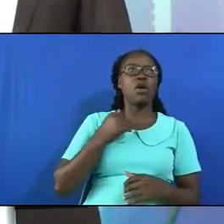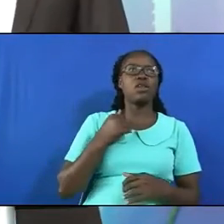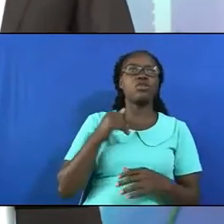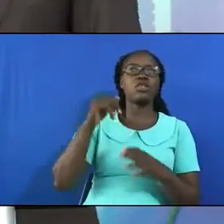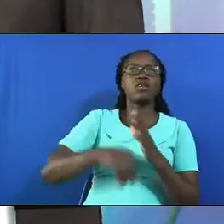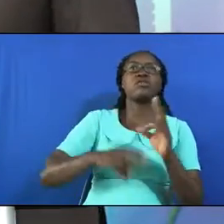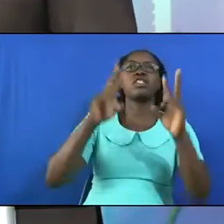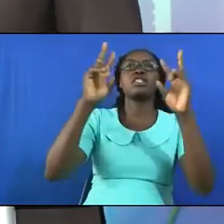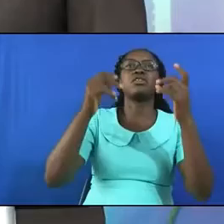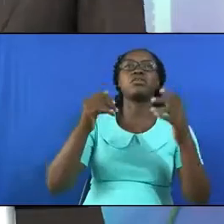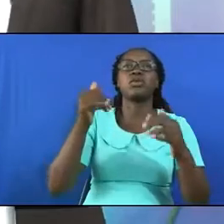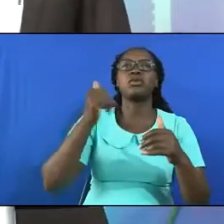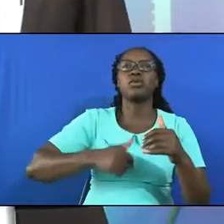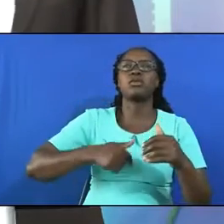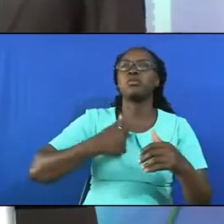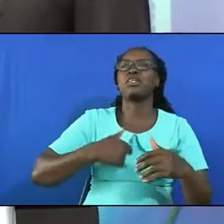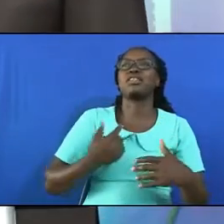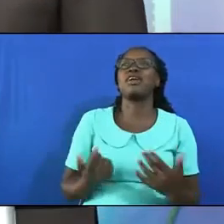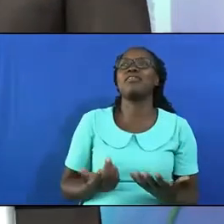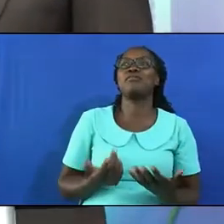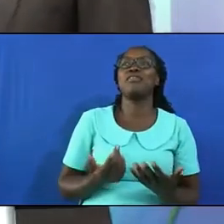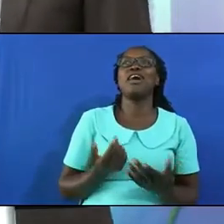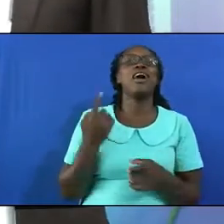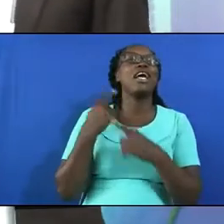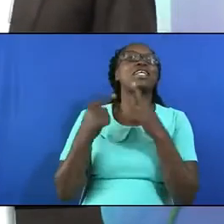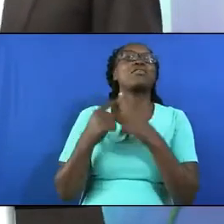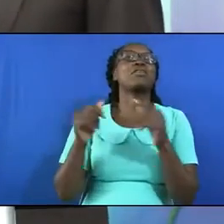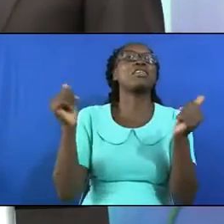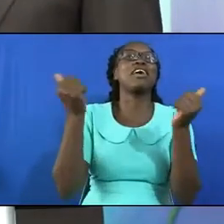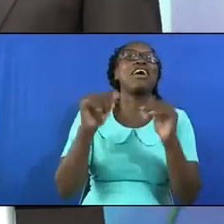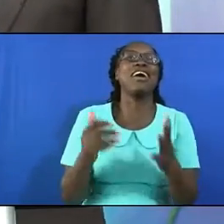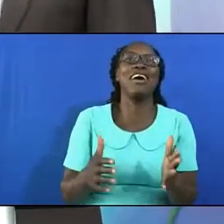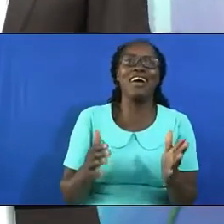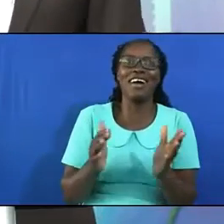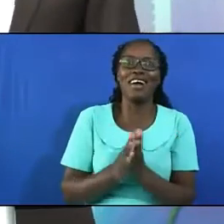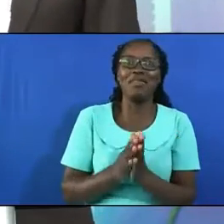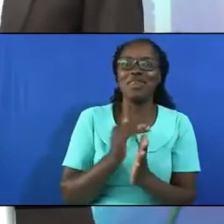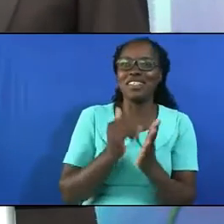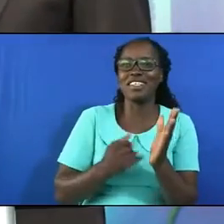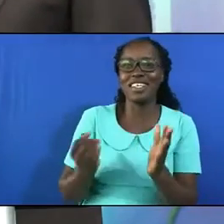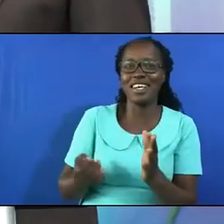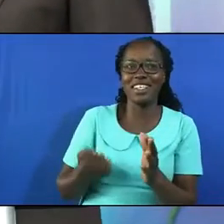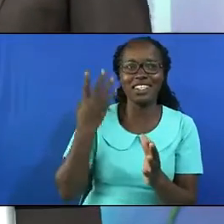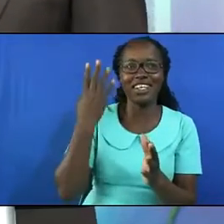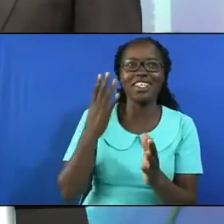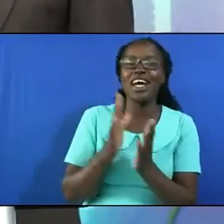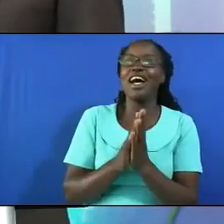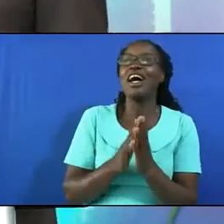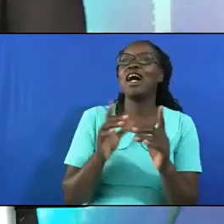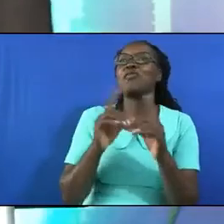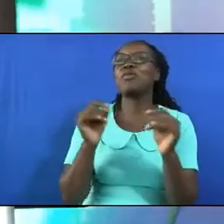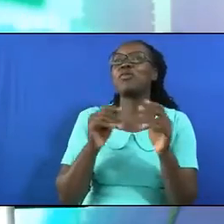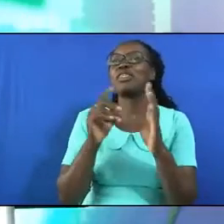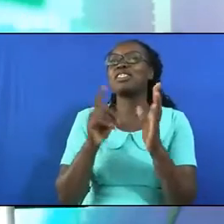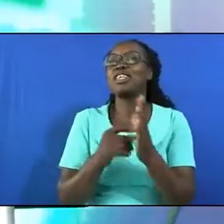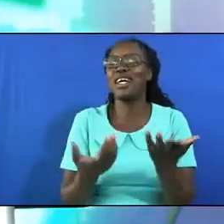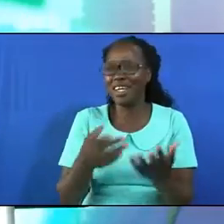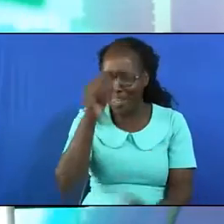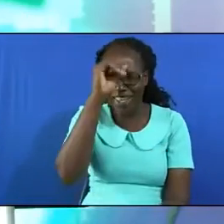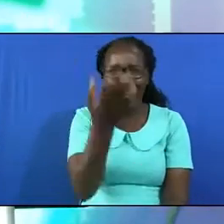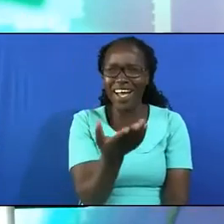into a topic which I myself have not been able, but just understand I'm going to quote scripture. Are you a